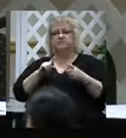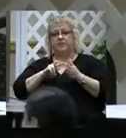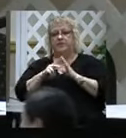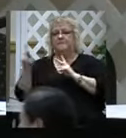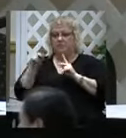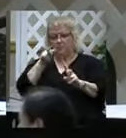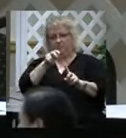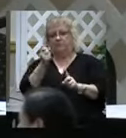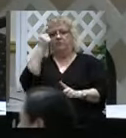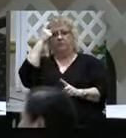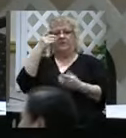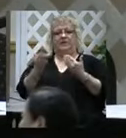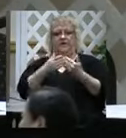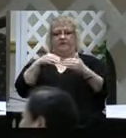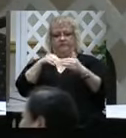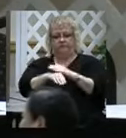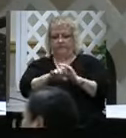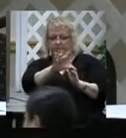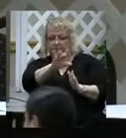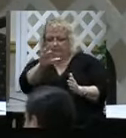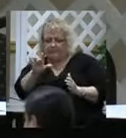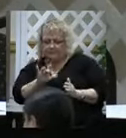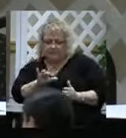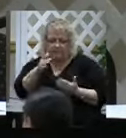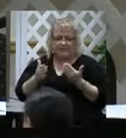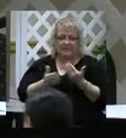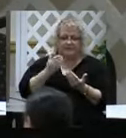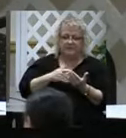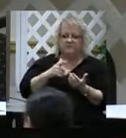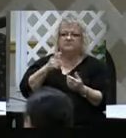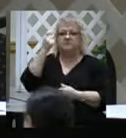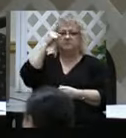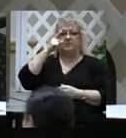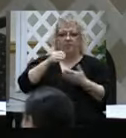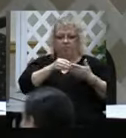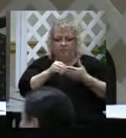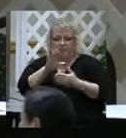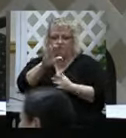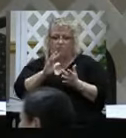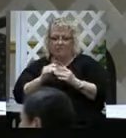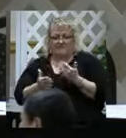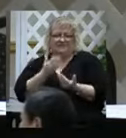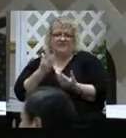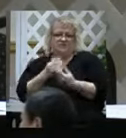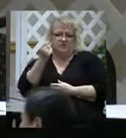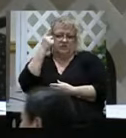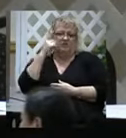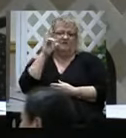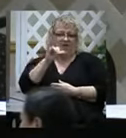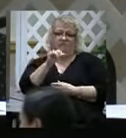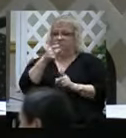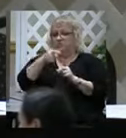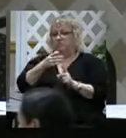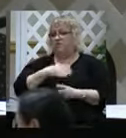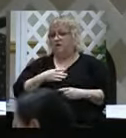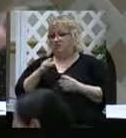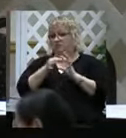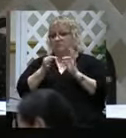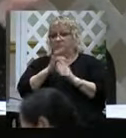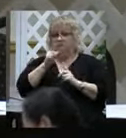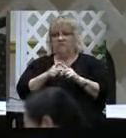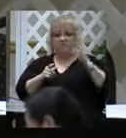the information they need from you in a timely manner that they can understand, right? So that's really all I had to say